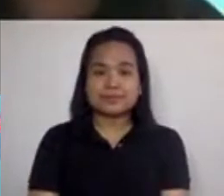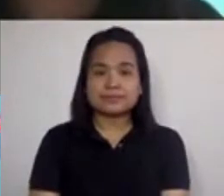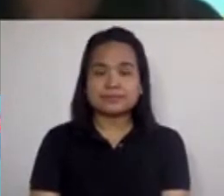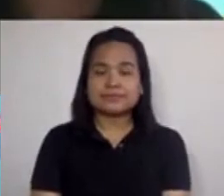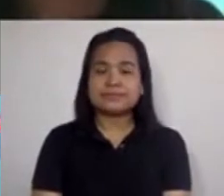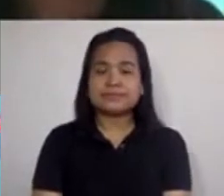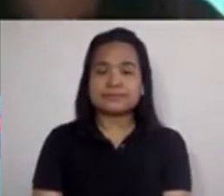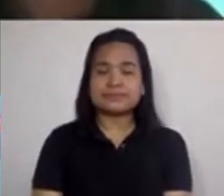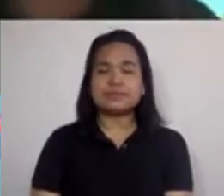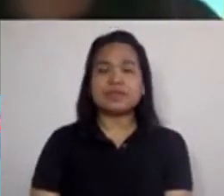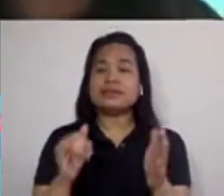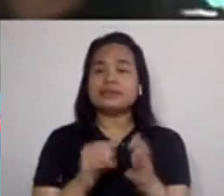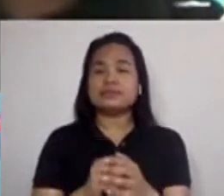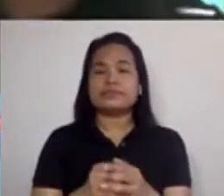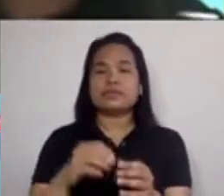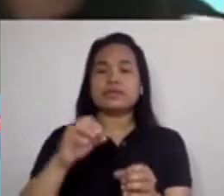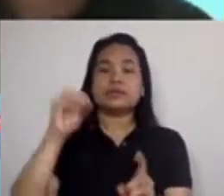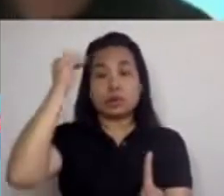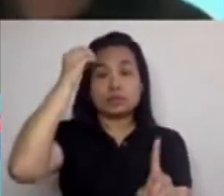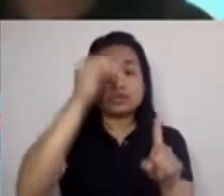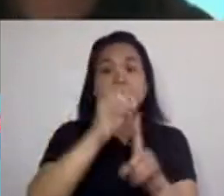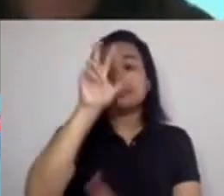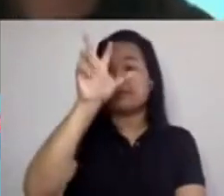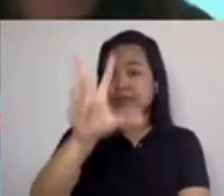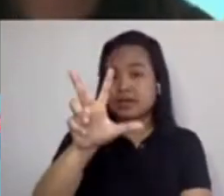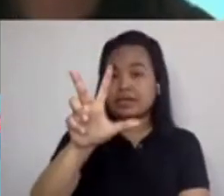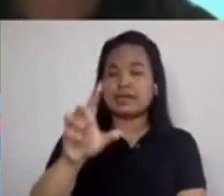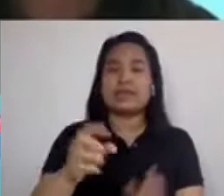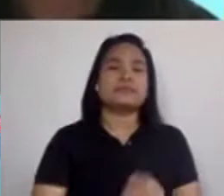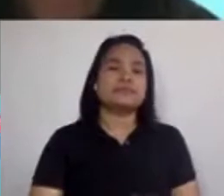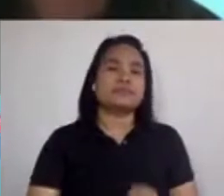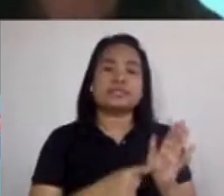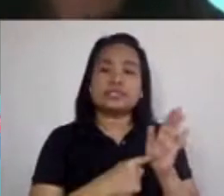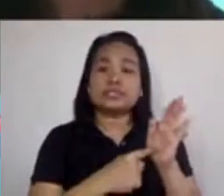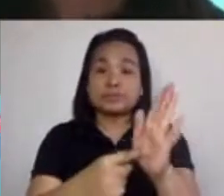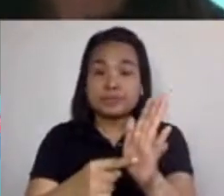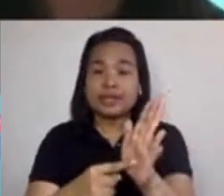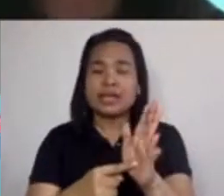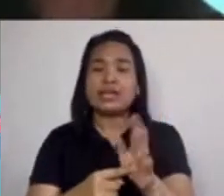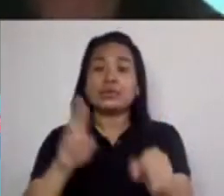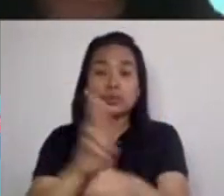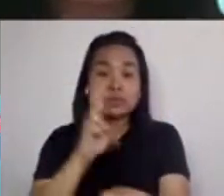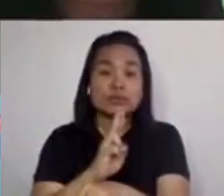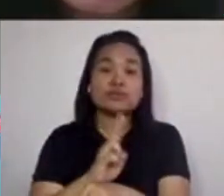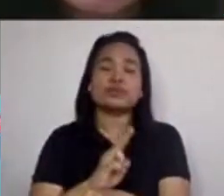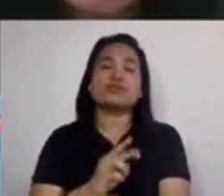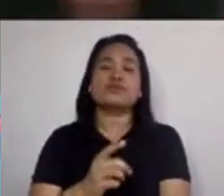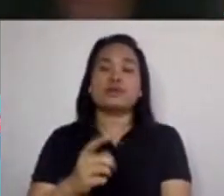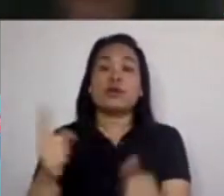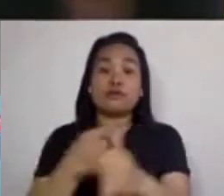objective number 3, the displayed proficient use of mother tongue, Filipino, and English to facilitate teaching and